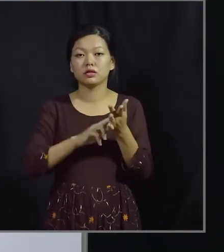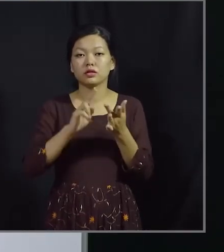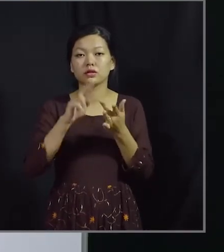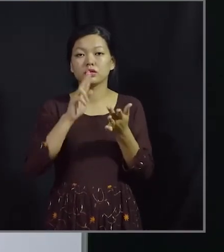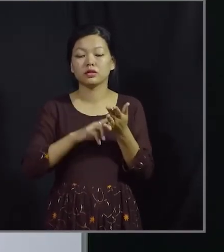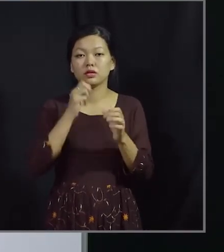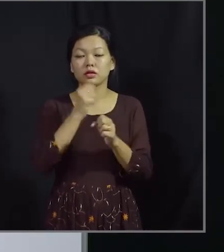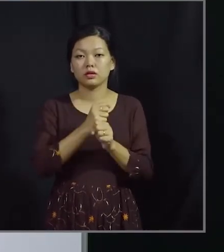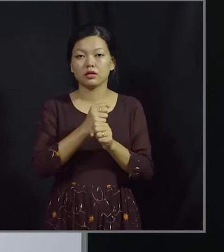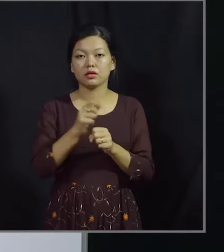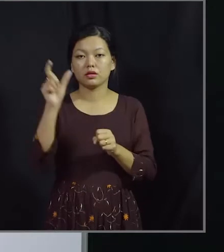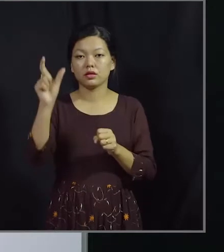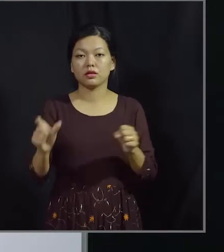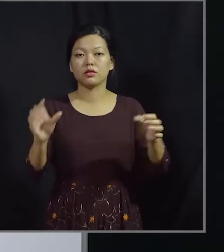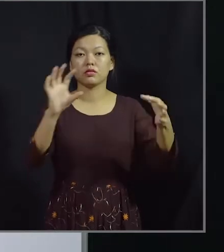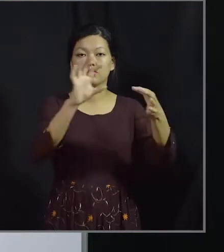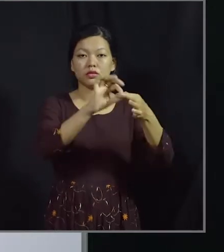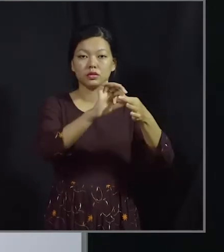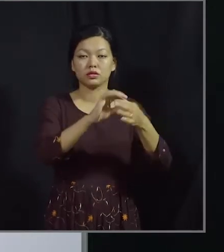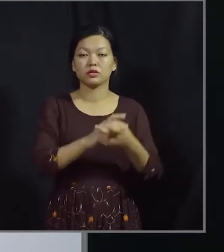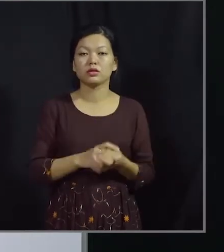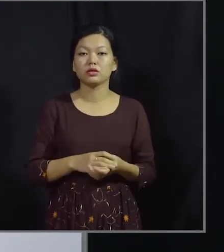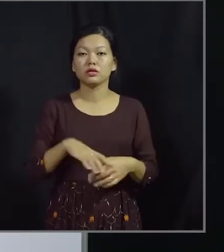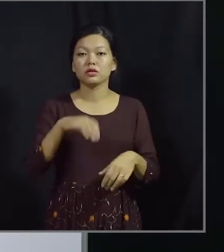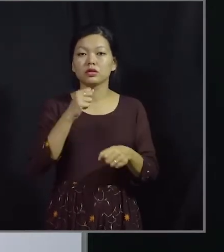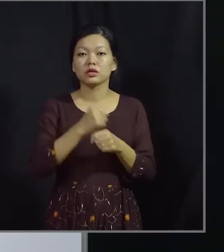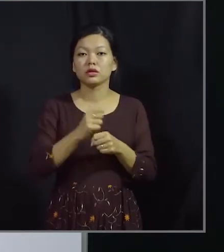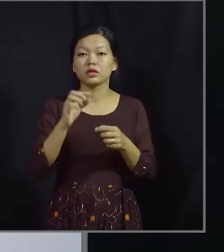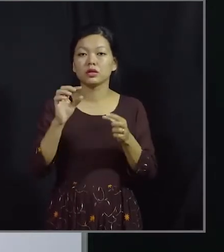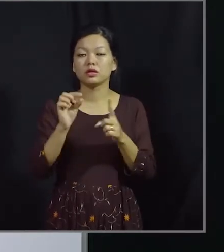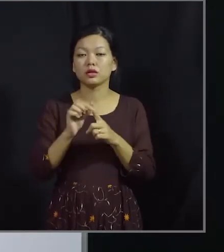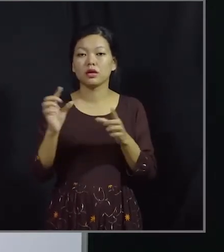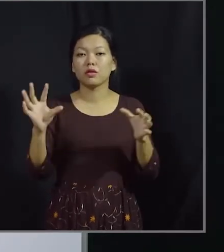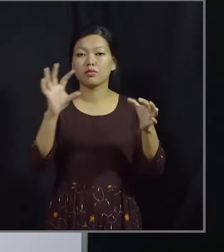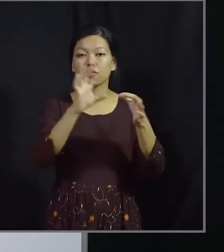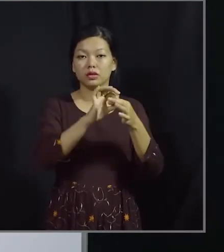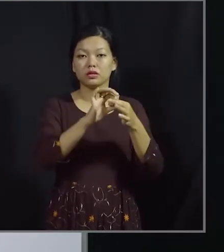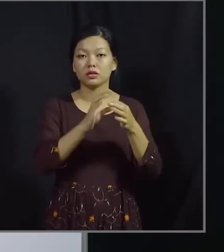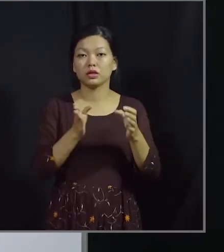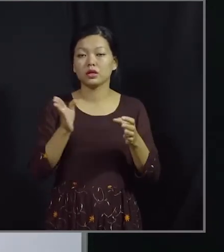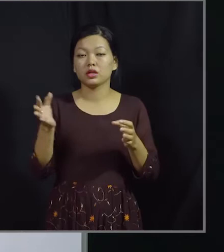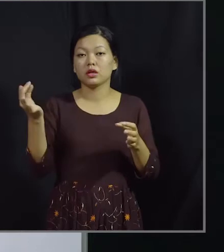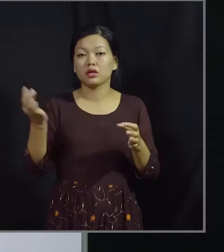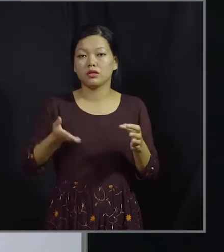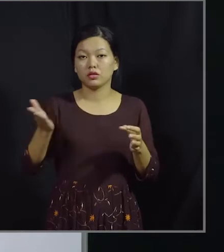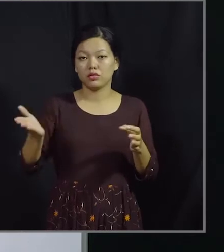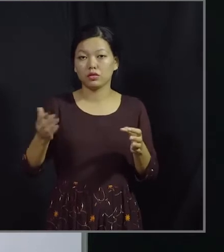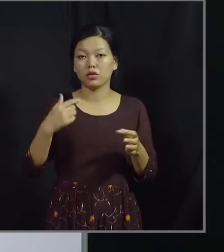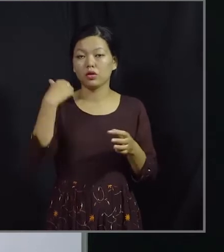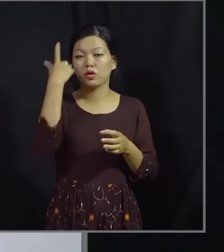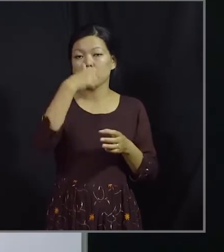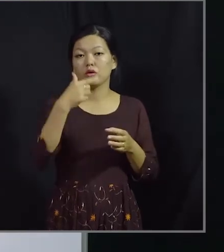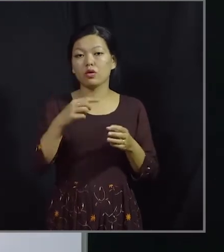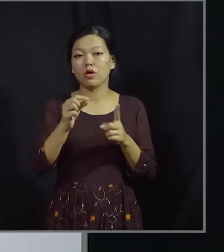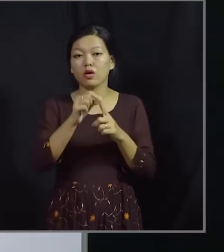whose share has been increased. Whose share has been increased with the result of change. That is,